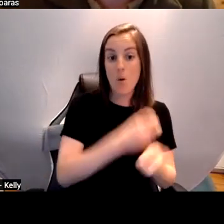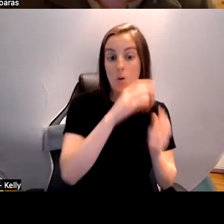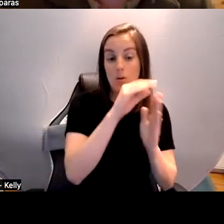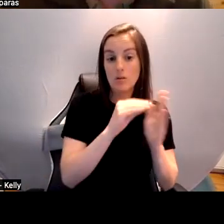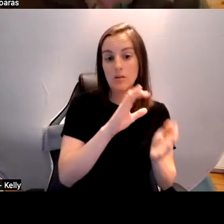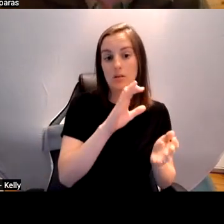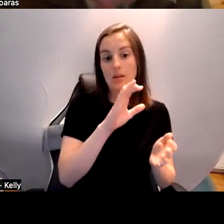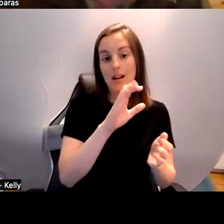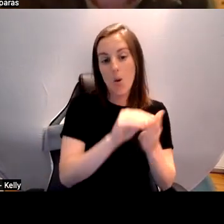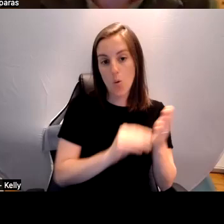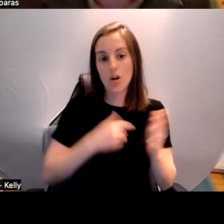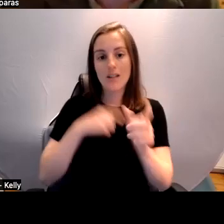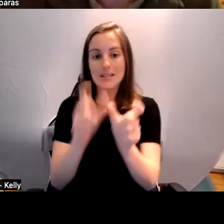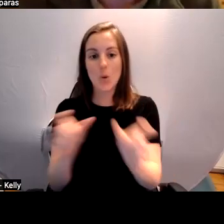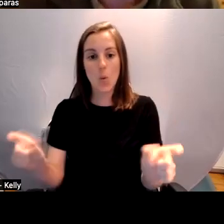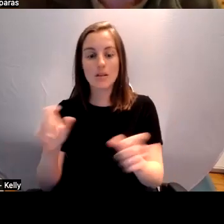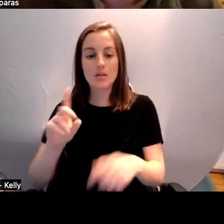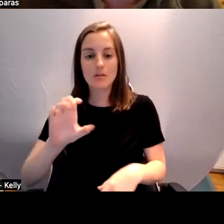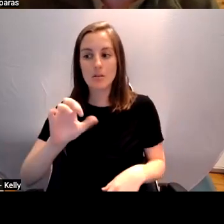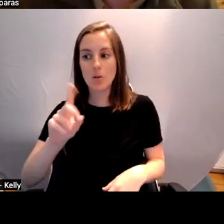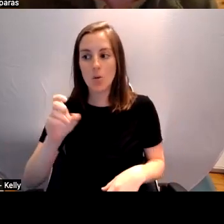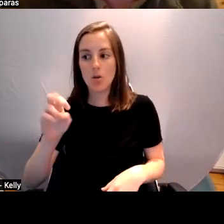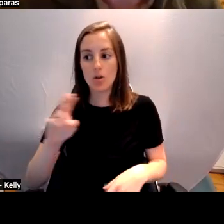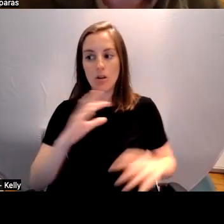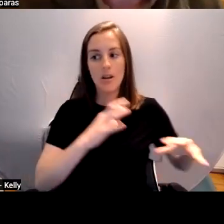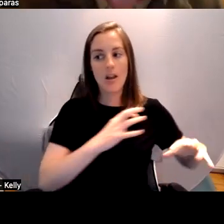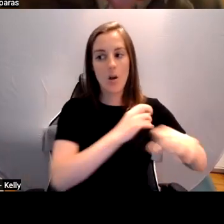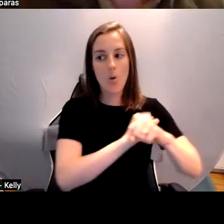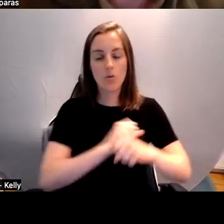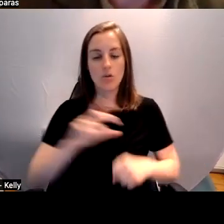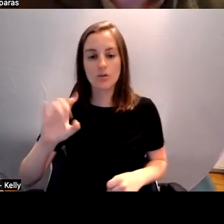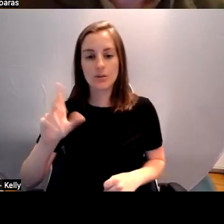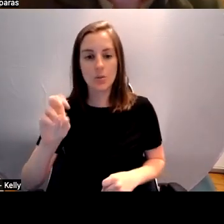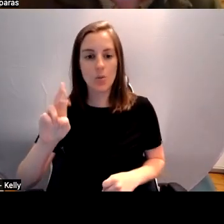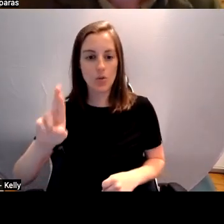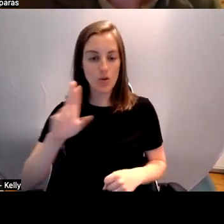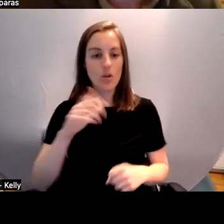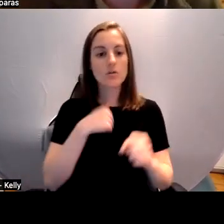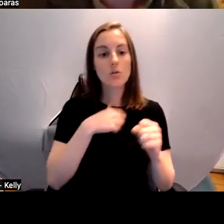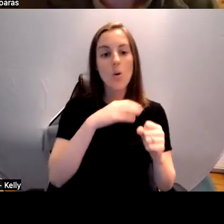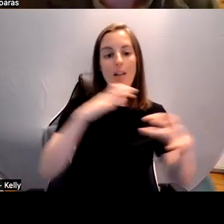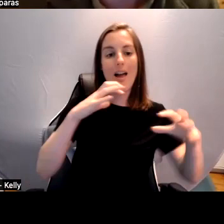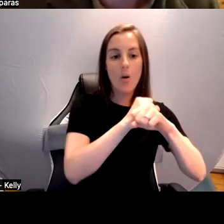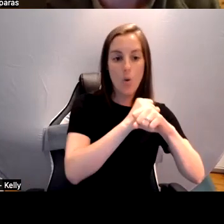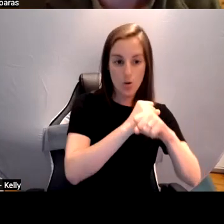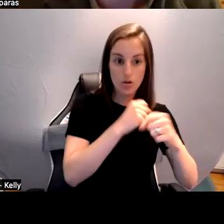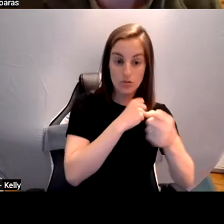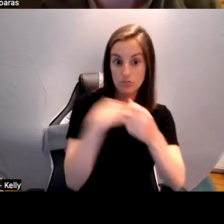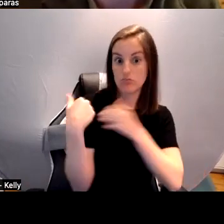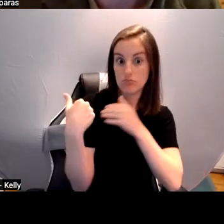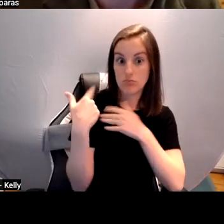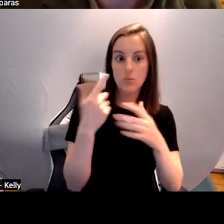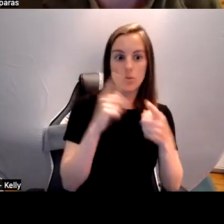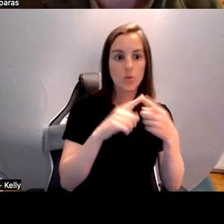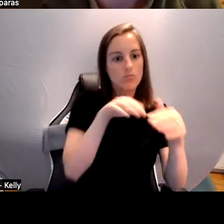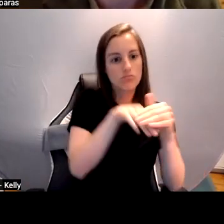and that's very often done in the language translation to having an encoder and decoder. So the encoder job will be to encode the backbone, and then the decoder job will